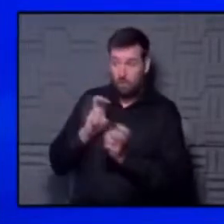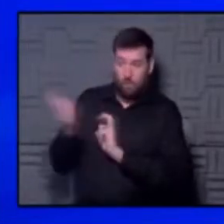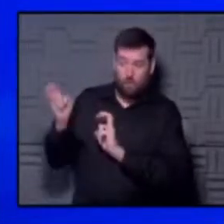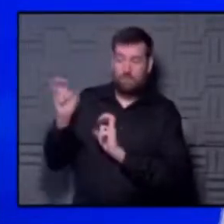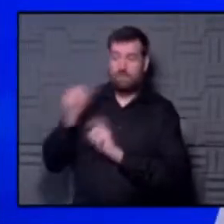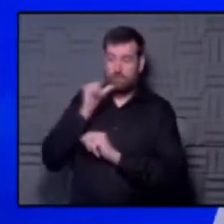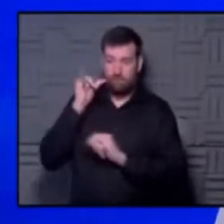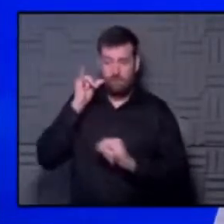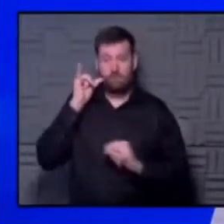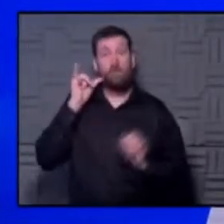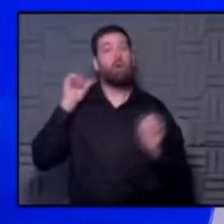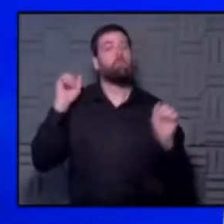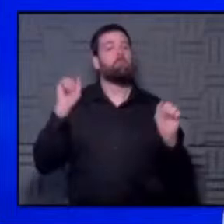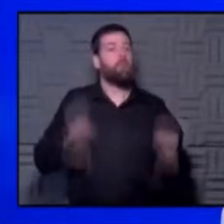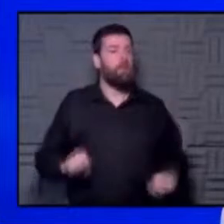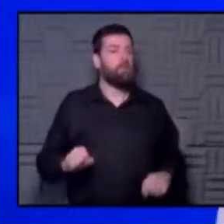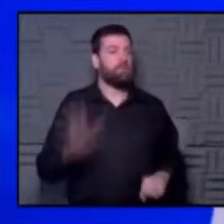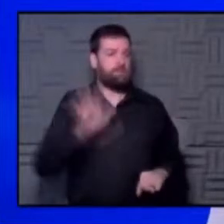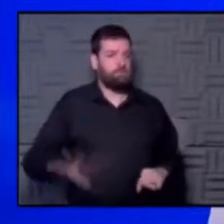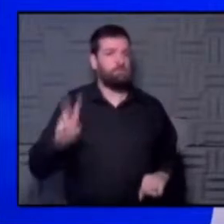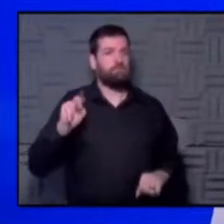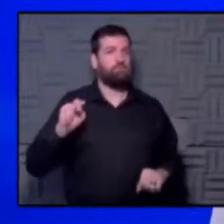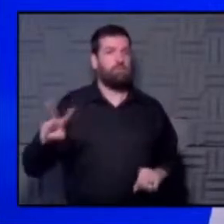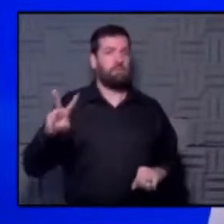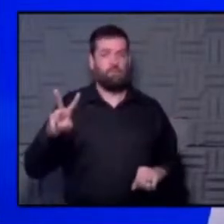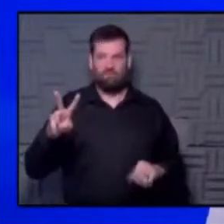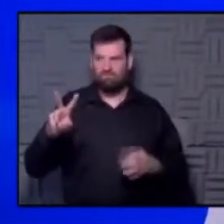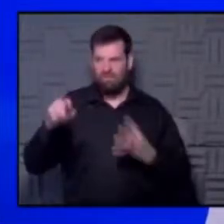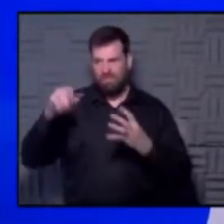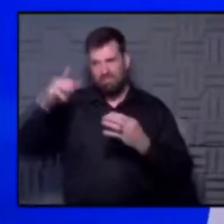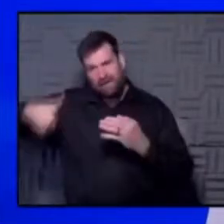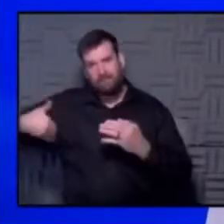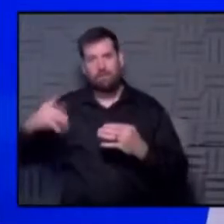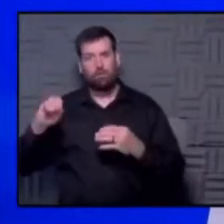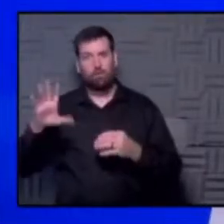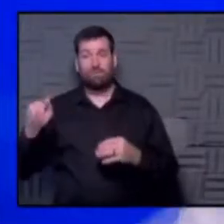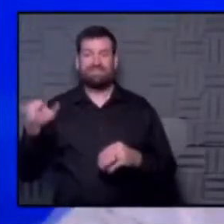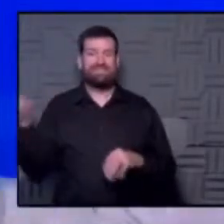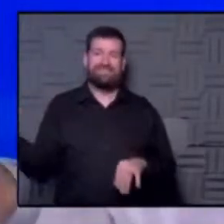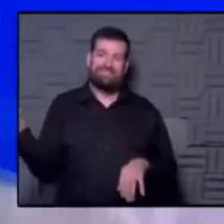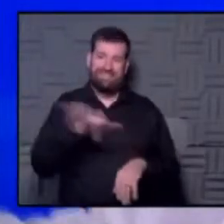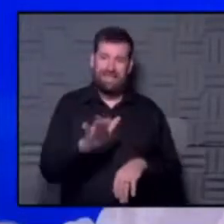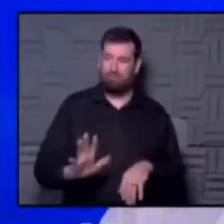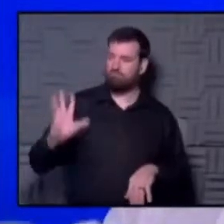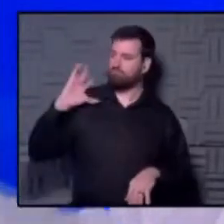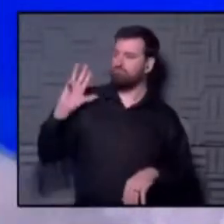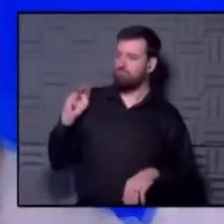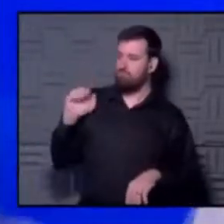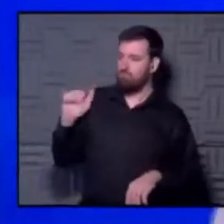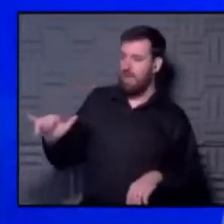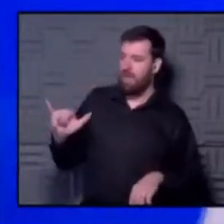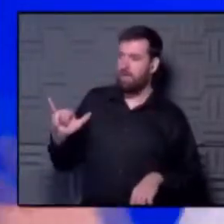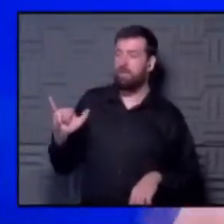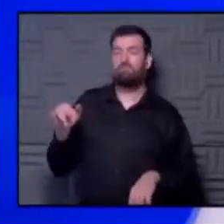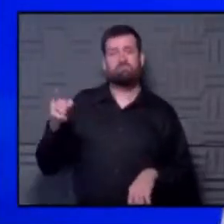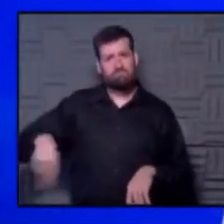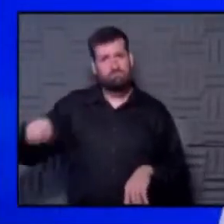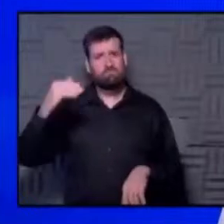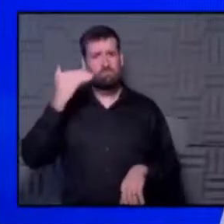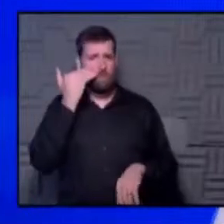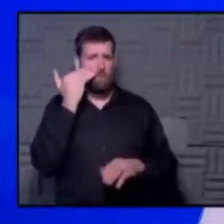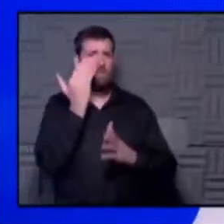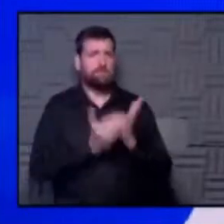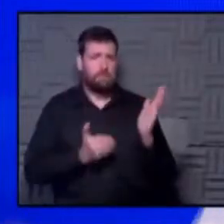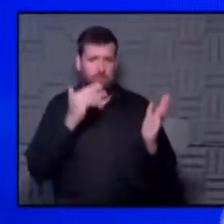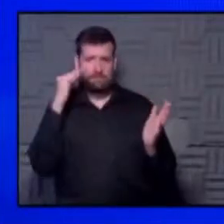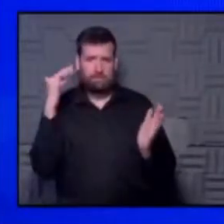saying, again, it's probably going to be November. Well, or late October. Well, it's the same thing he was saying back in May, because they know that some of these studies